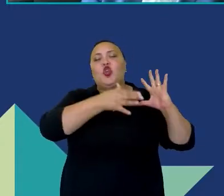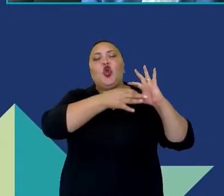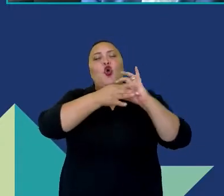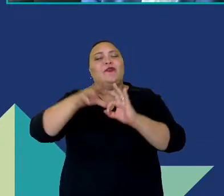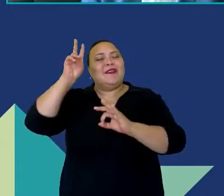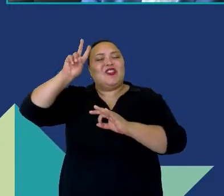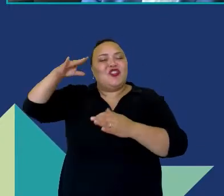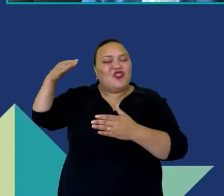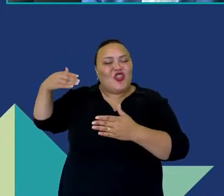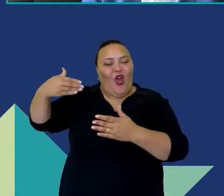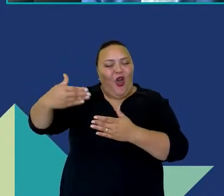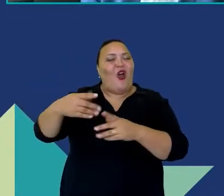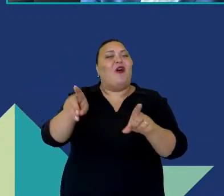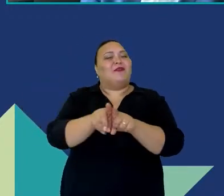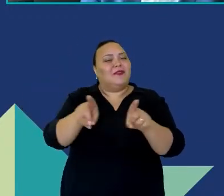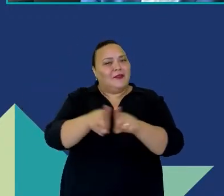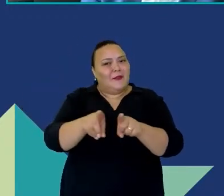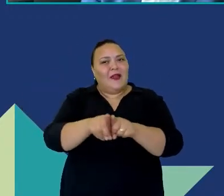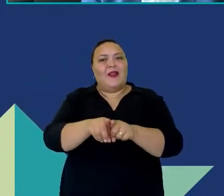the screen, they get